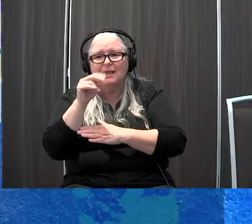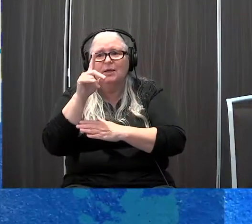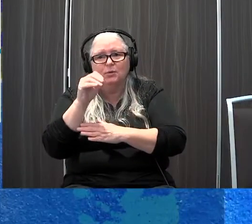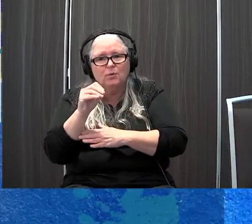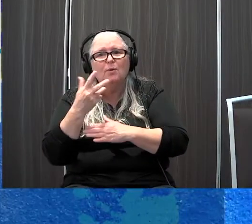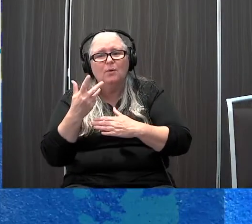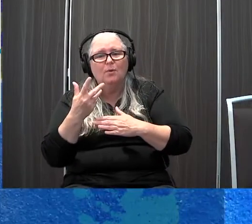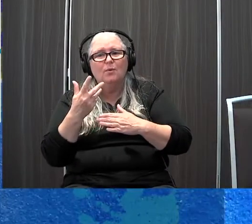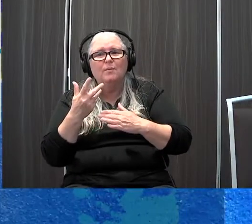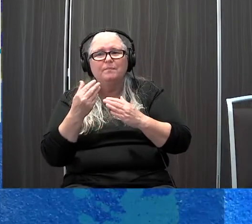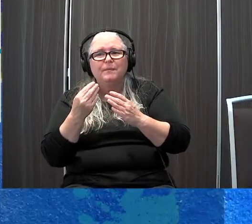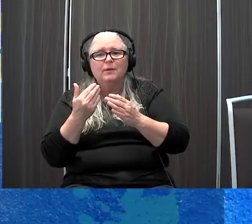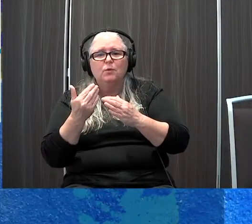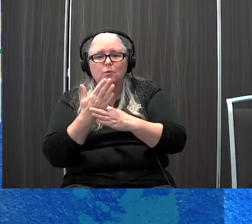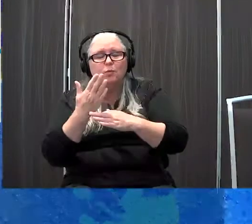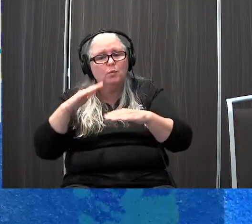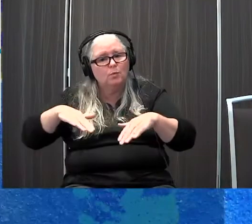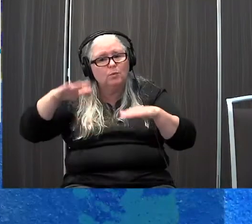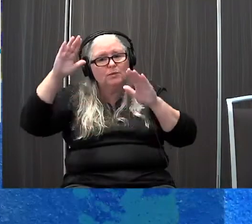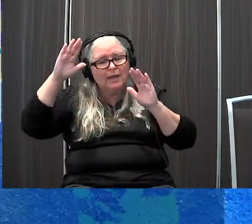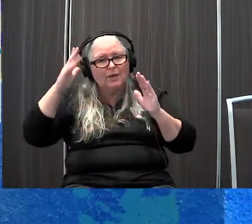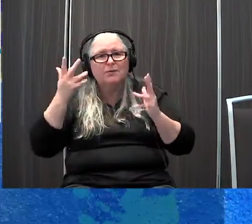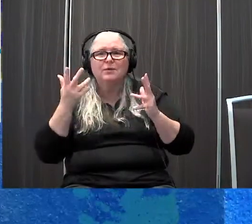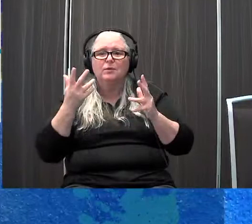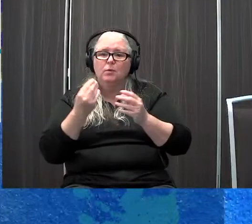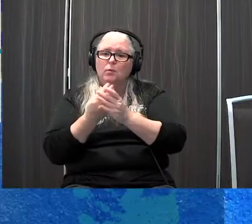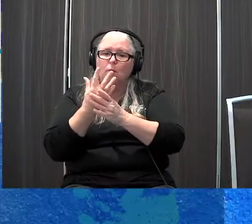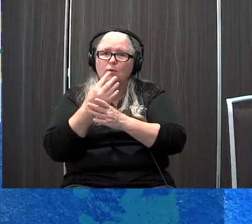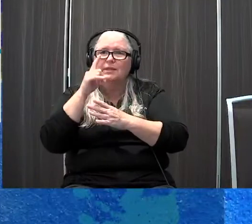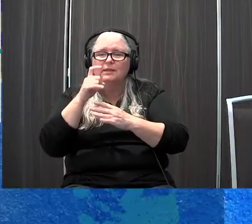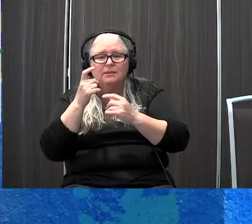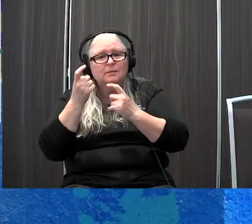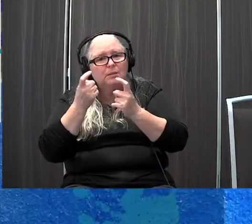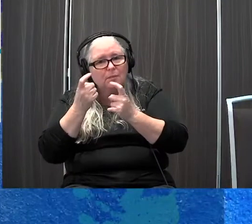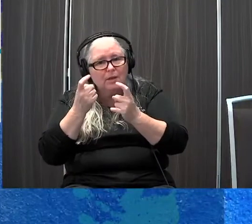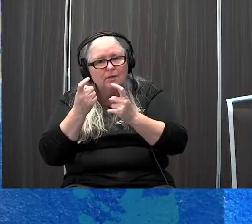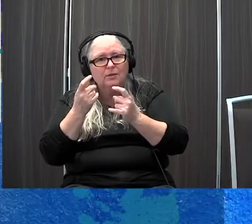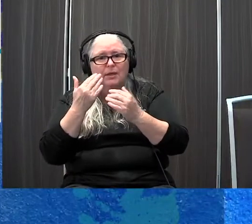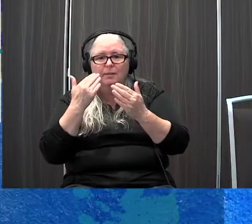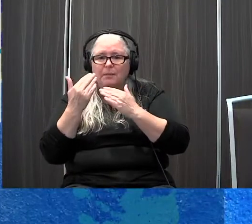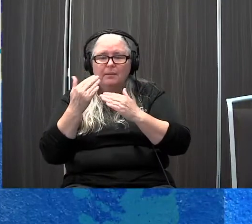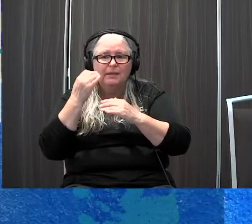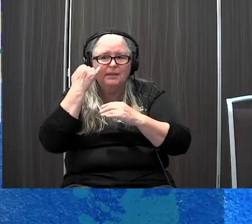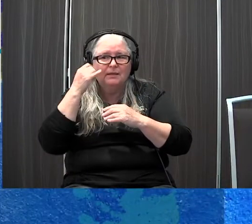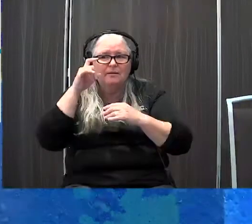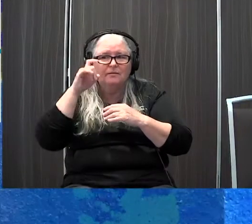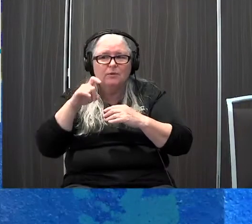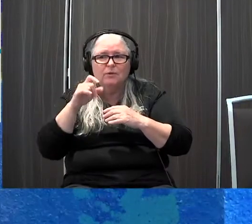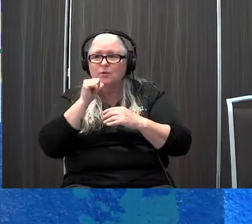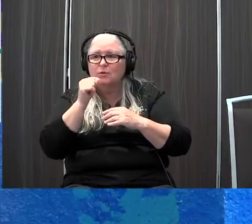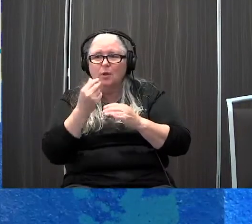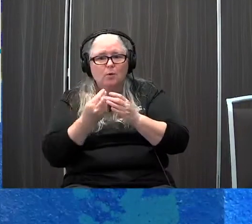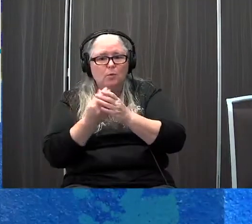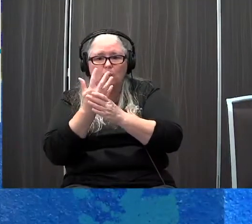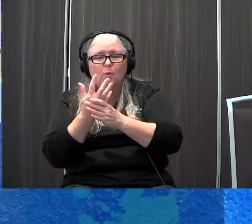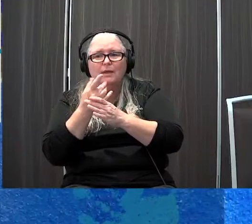growth needs to be monitored, and children may need to see an endocrinologist if they're growing poorly or if there are any other